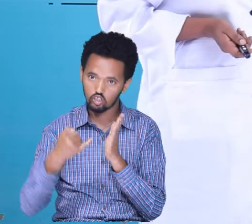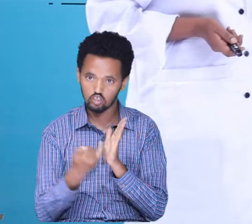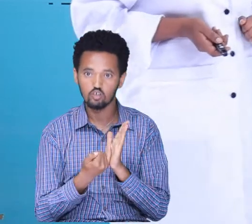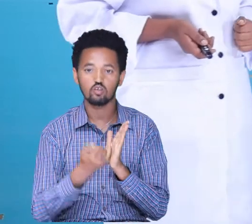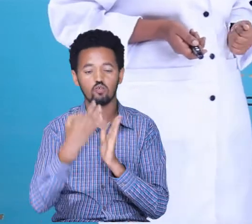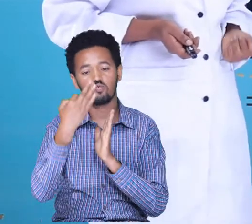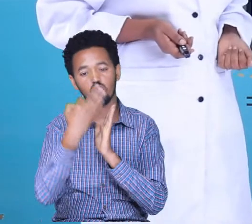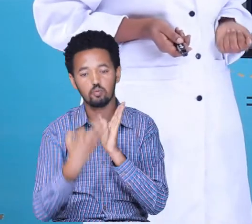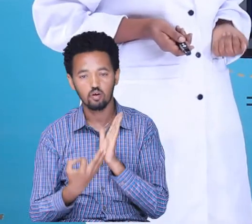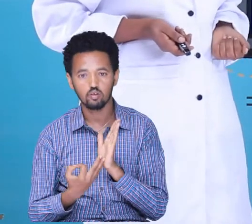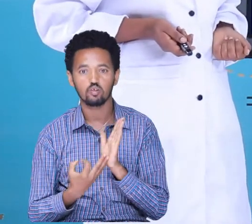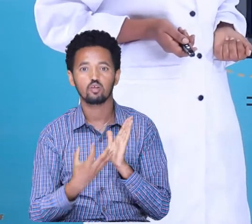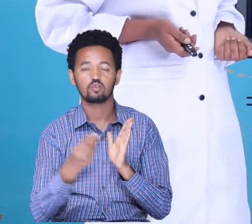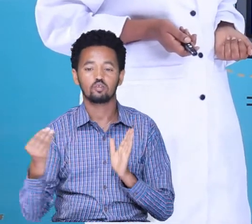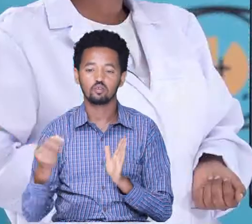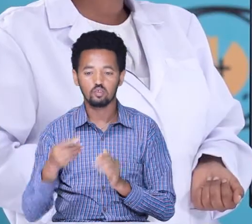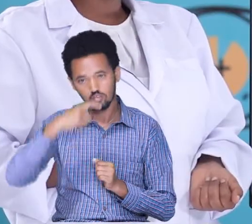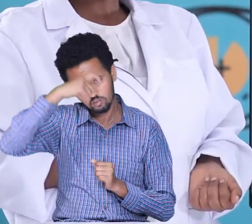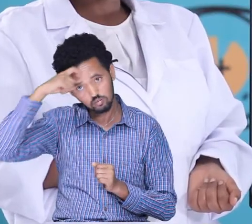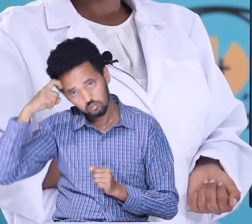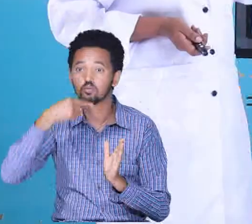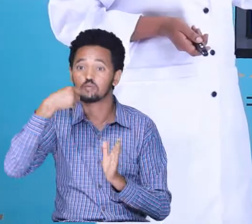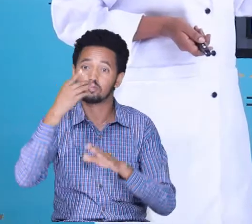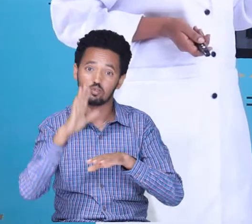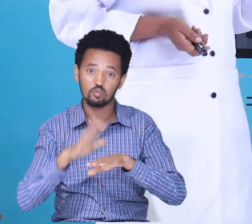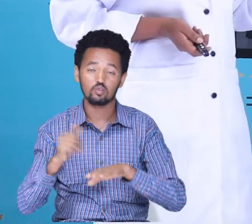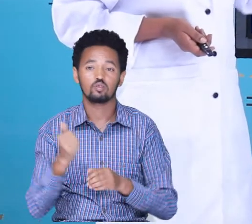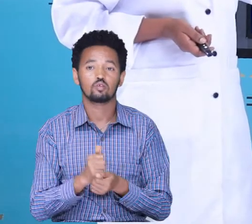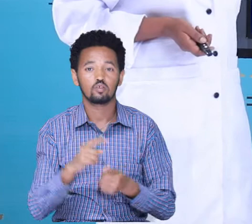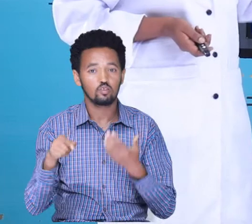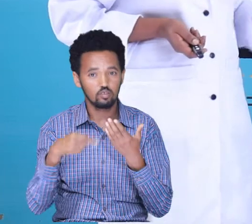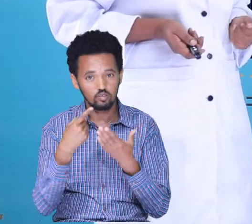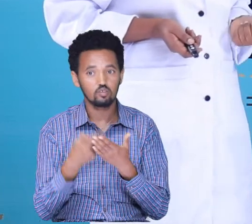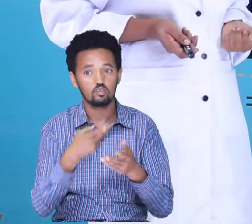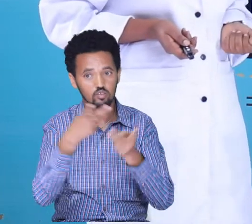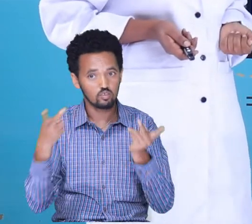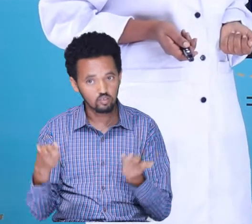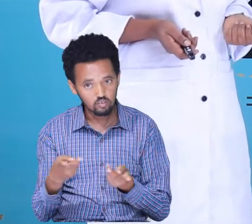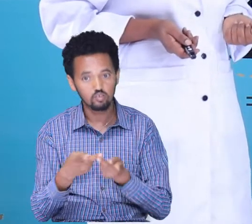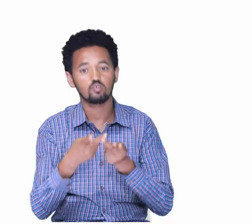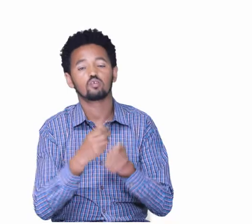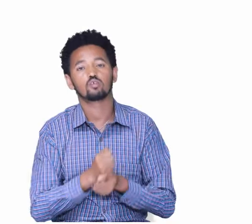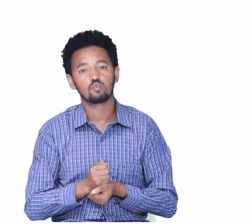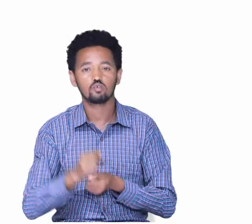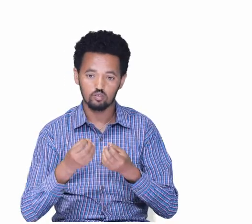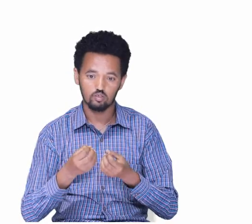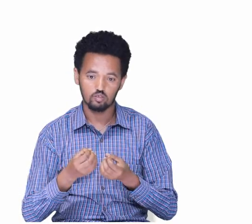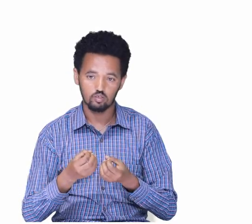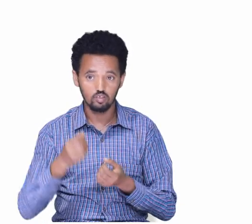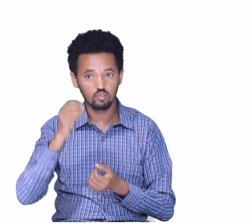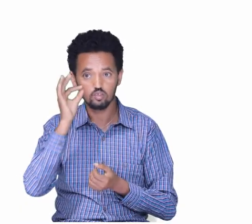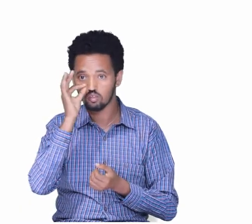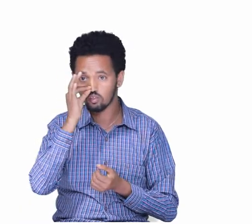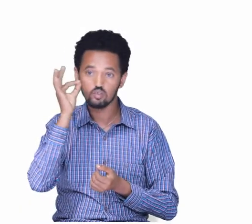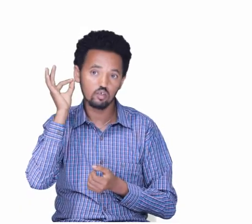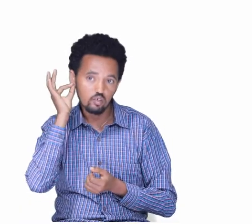and February constitute the summer season in the southern hemisphere. This season, this area receive high rainfall. In